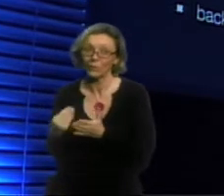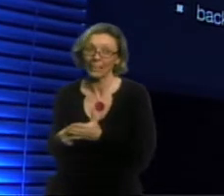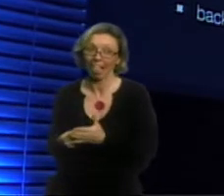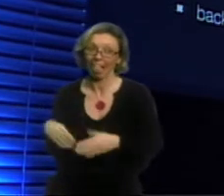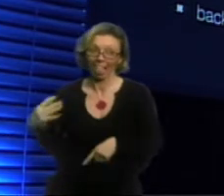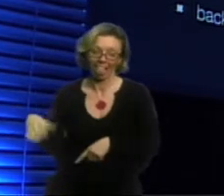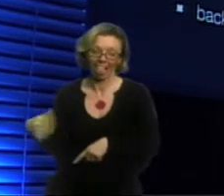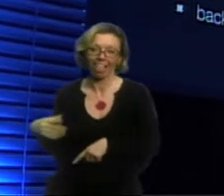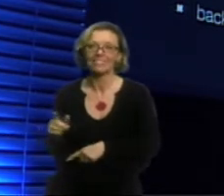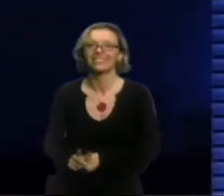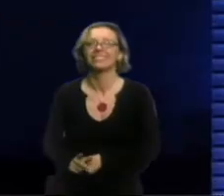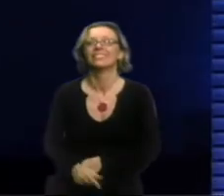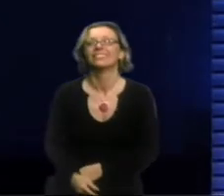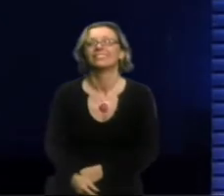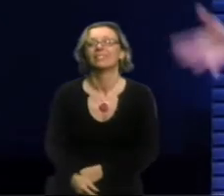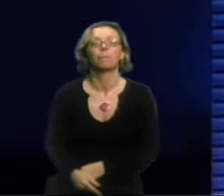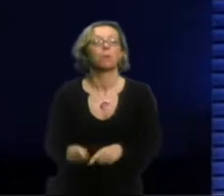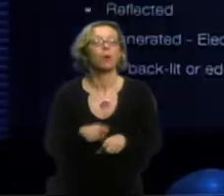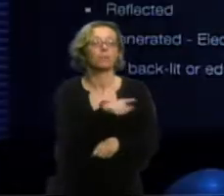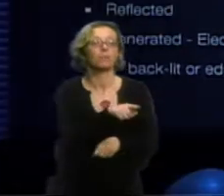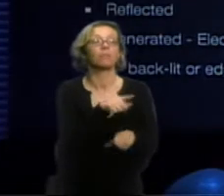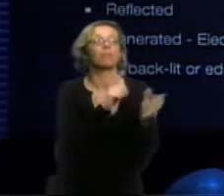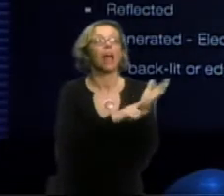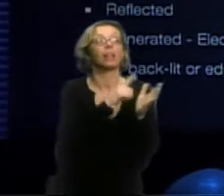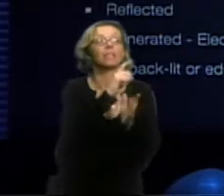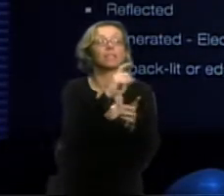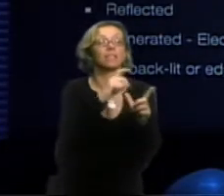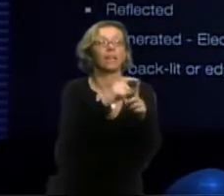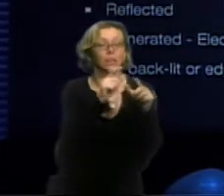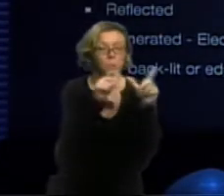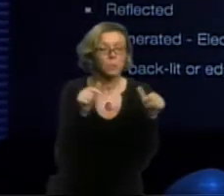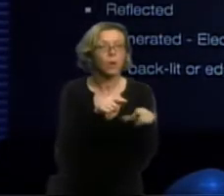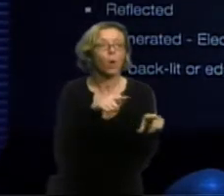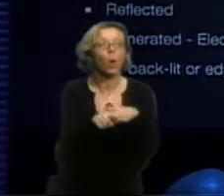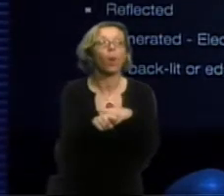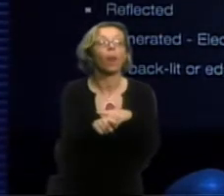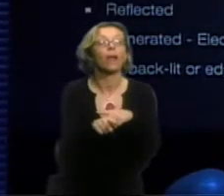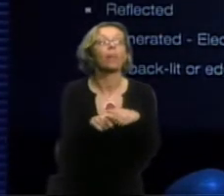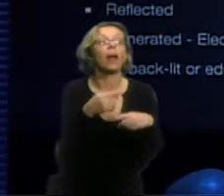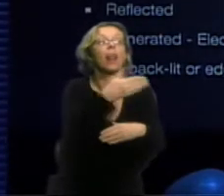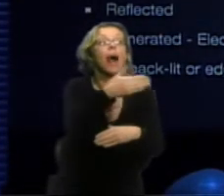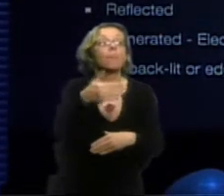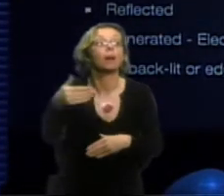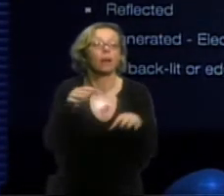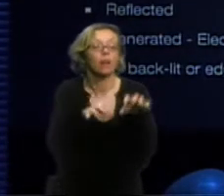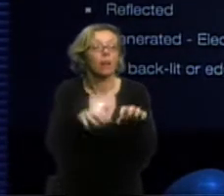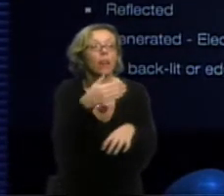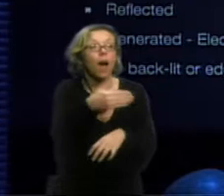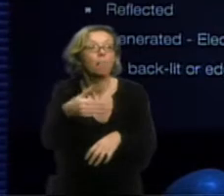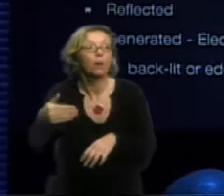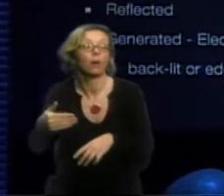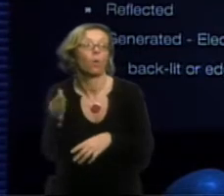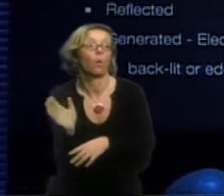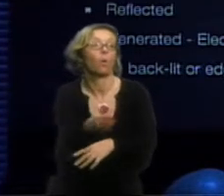But the main type you're going to come across is LCDs. All of the monitors in the lab are LCD displays. Generally, the vast majority of computer monitors